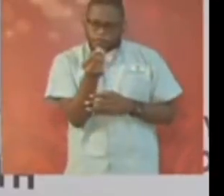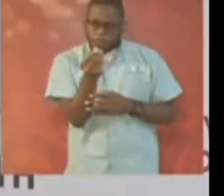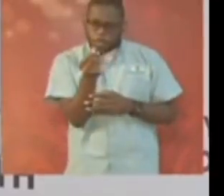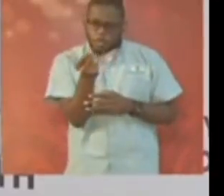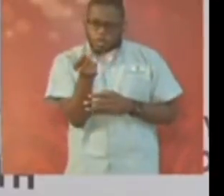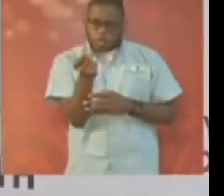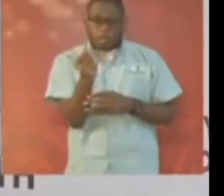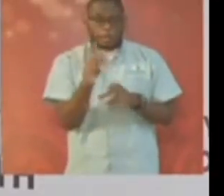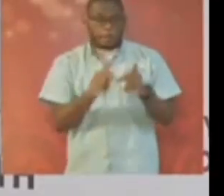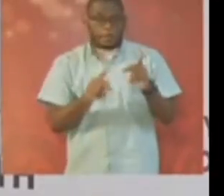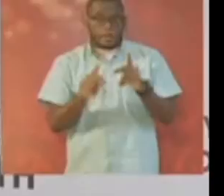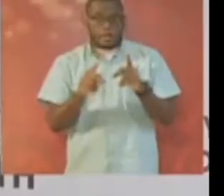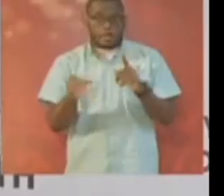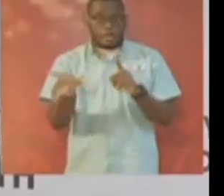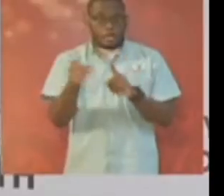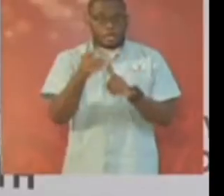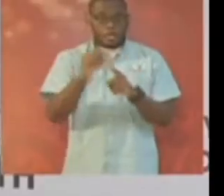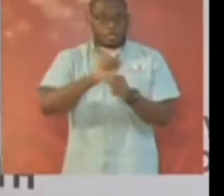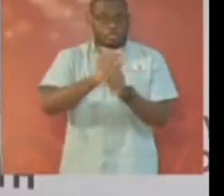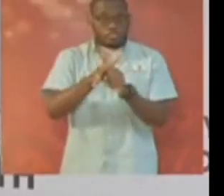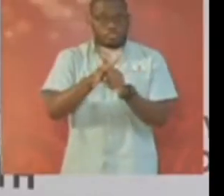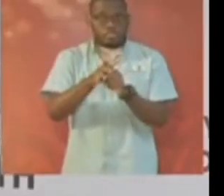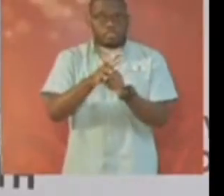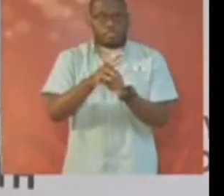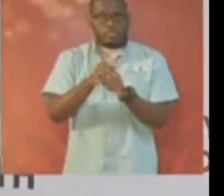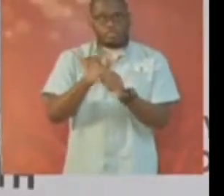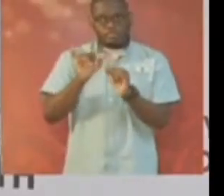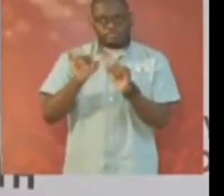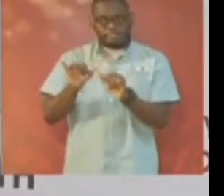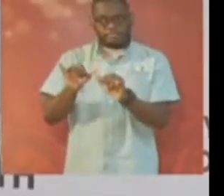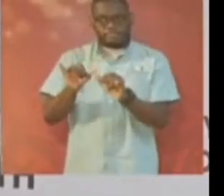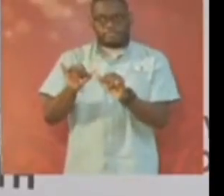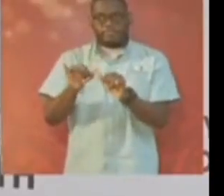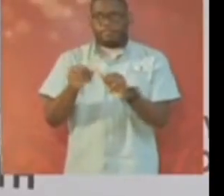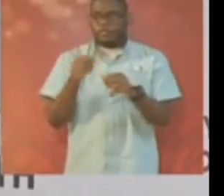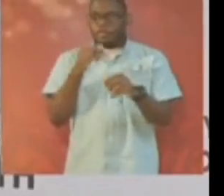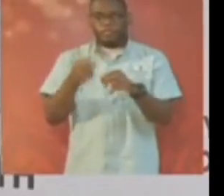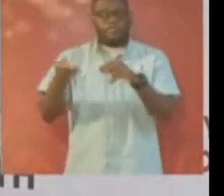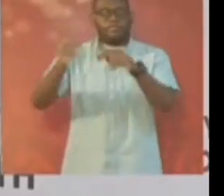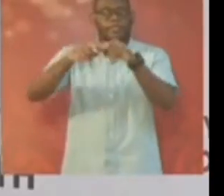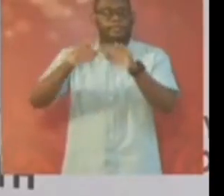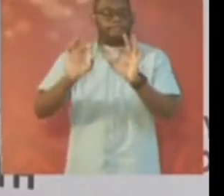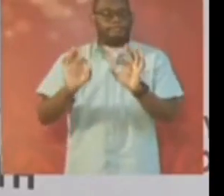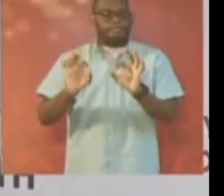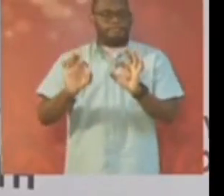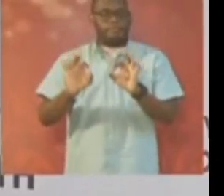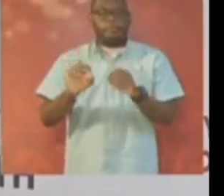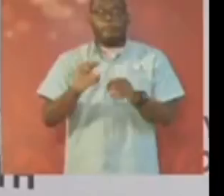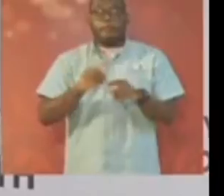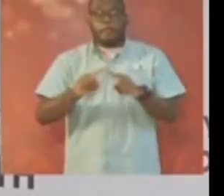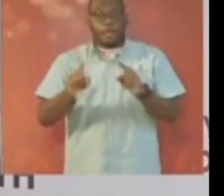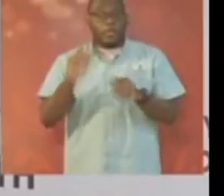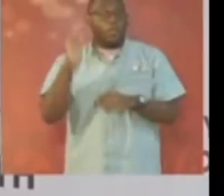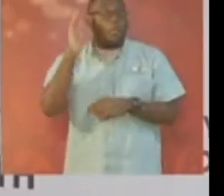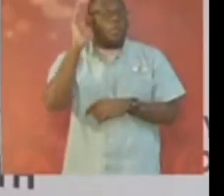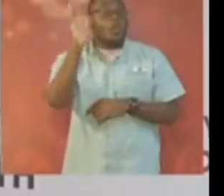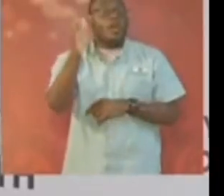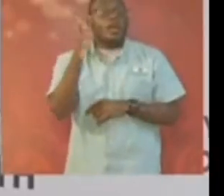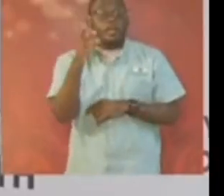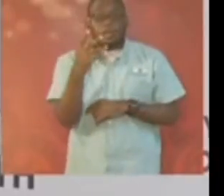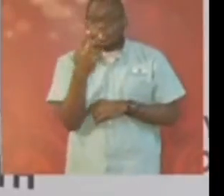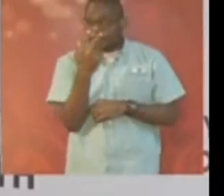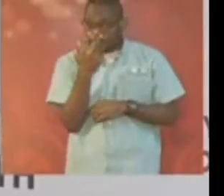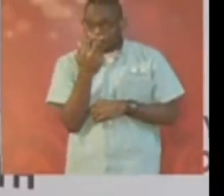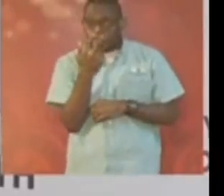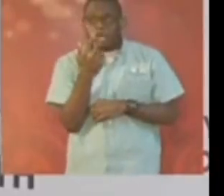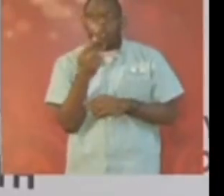increase sharply. We will see whether this actually holds out or not as we continue to